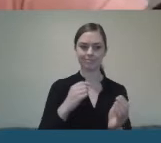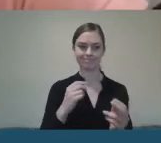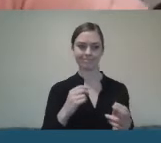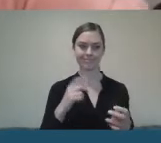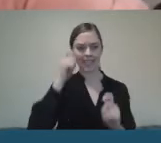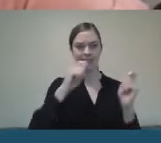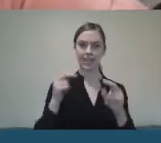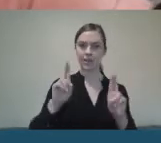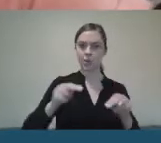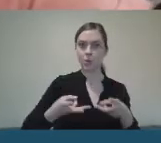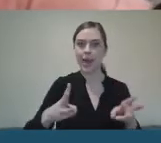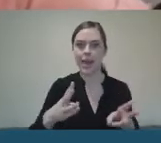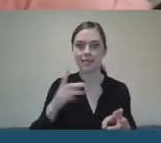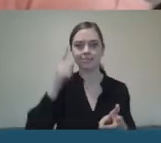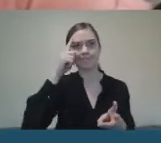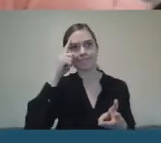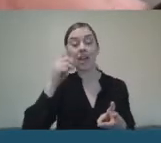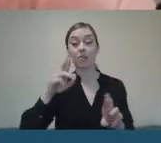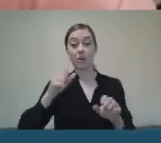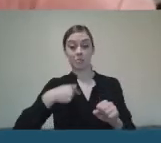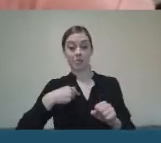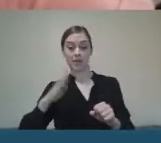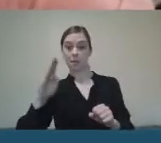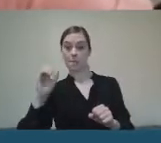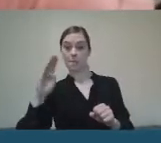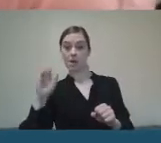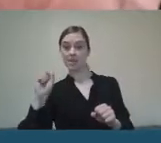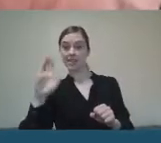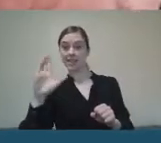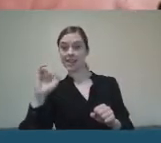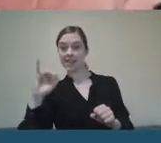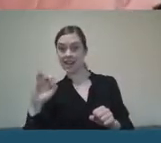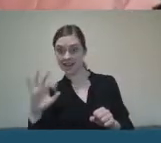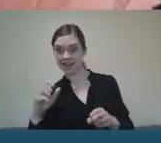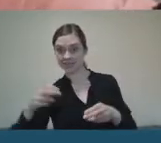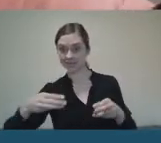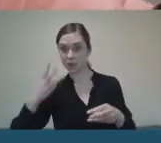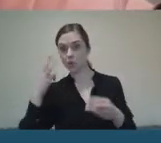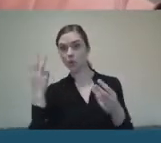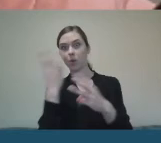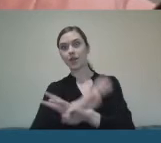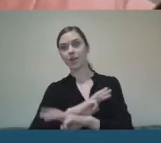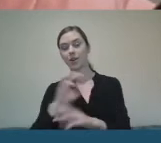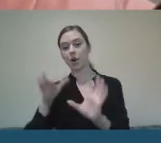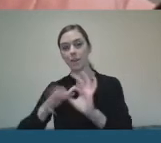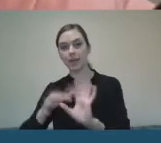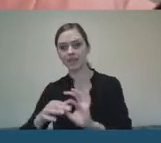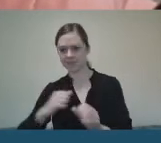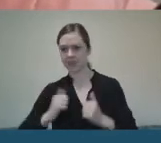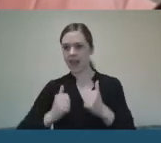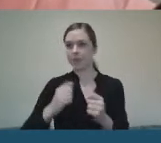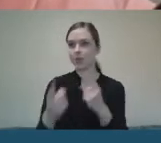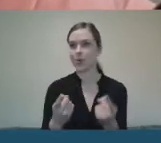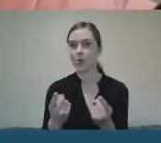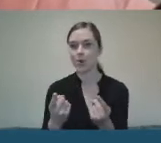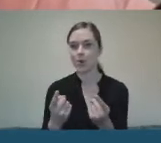you know it. Like, I remember when I was bobsleighing with British Olympians, because it was just a thing I wanted to do, and we were able to do it. And I remember they were like, oh my